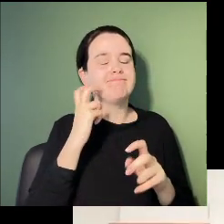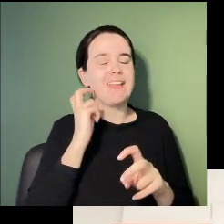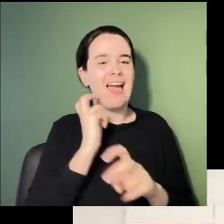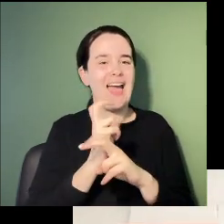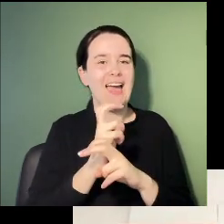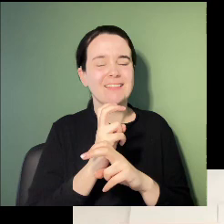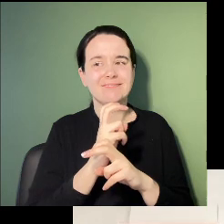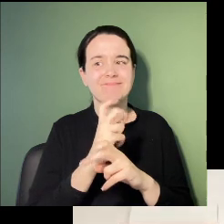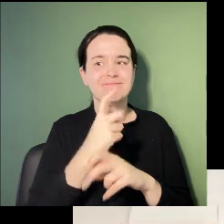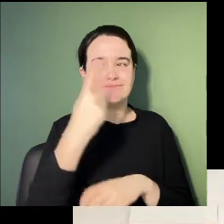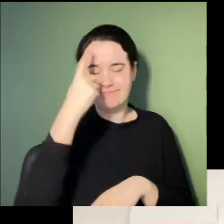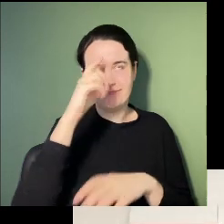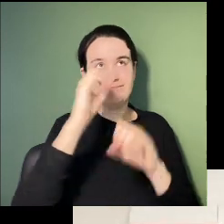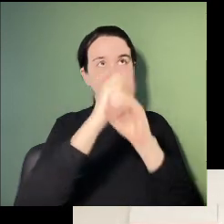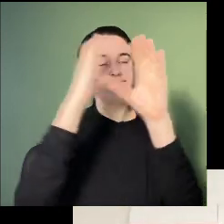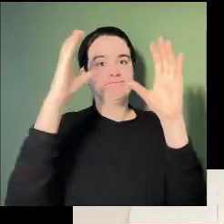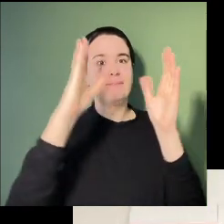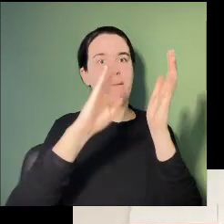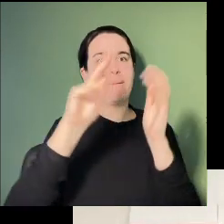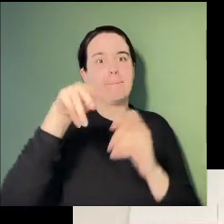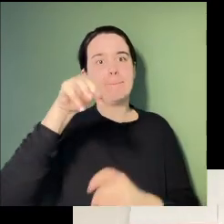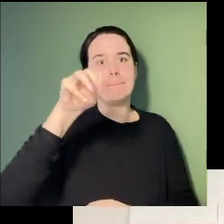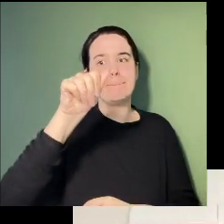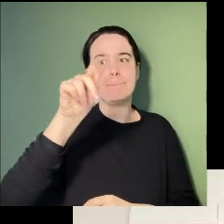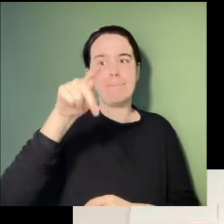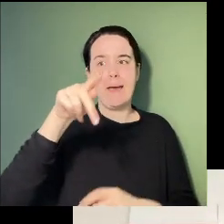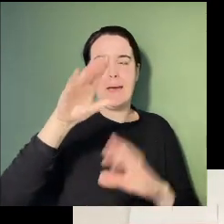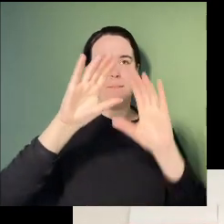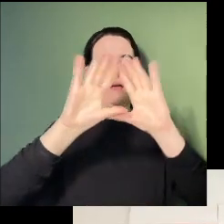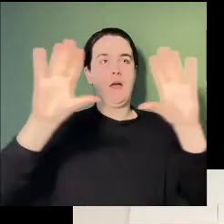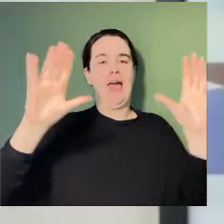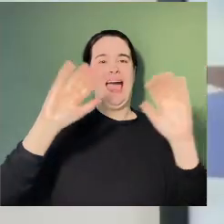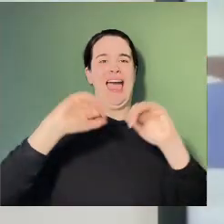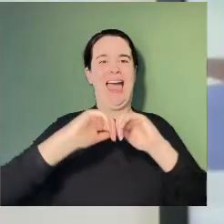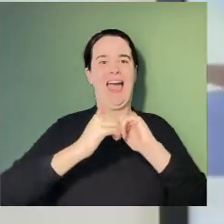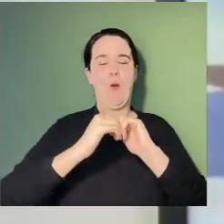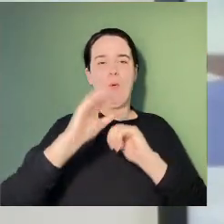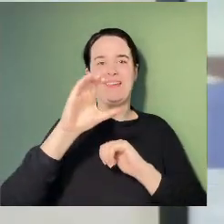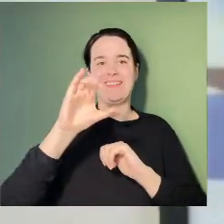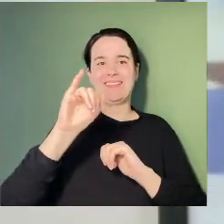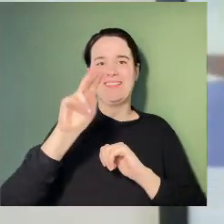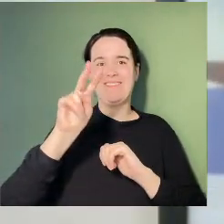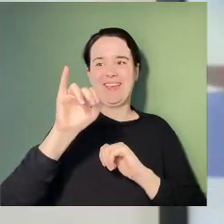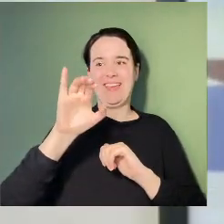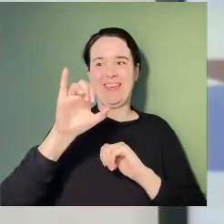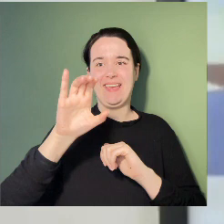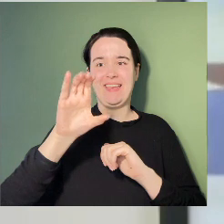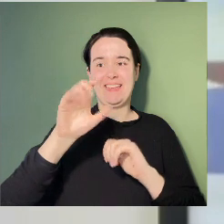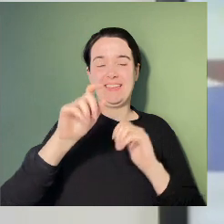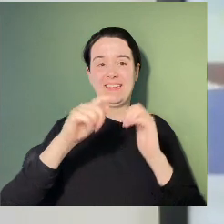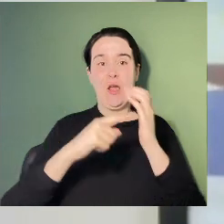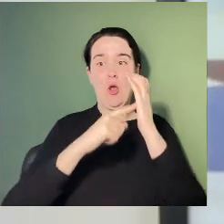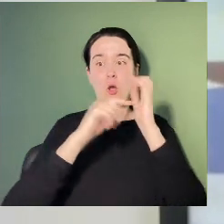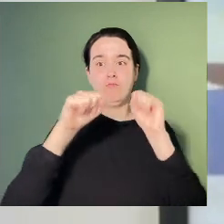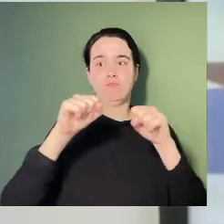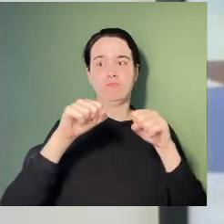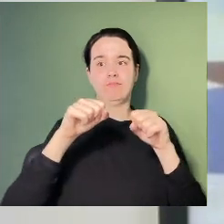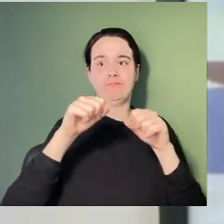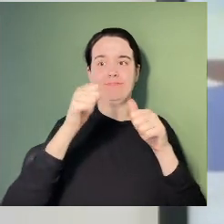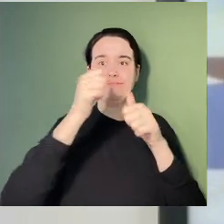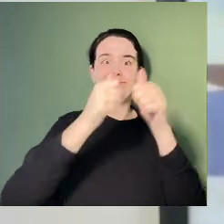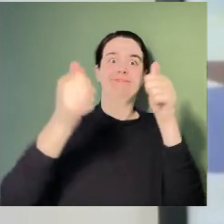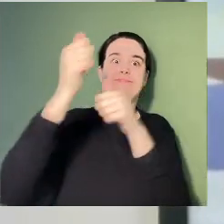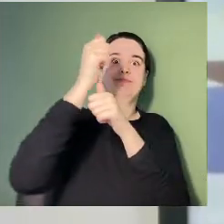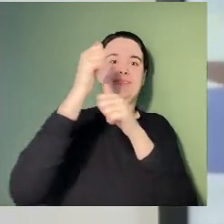difficult to actually map how civic technology could properly take hold in a society that is as